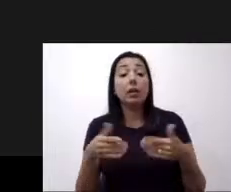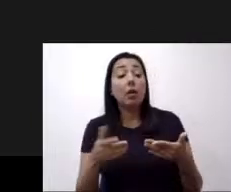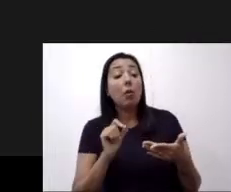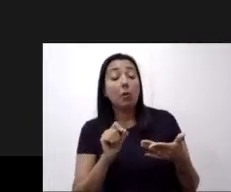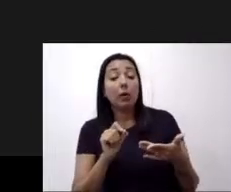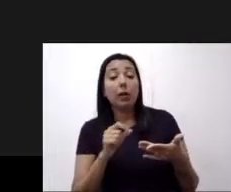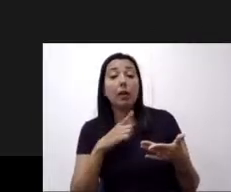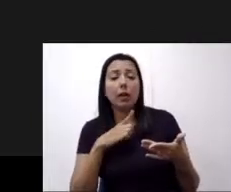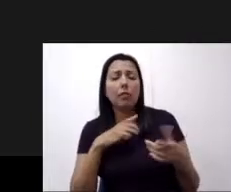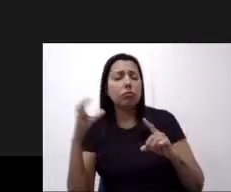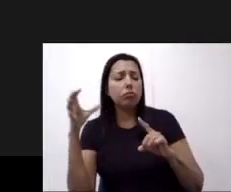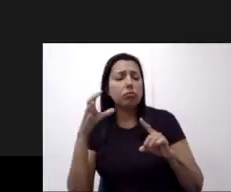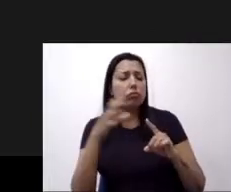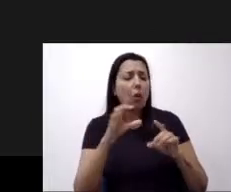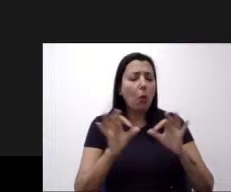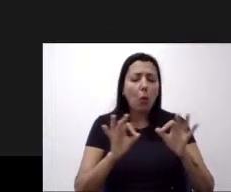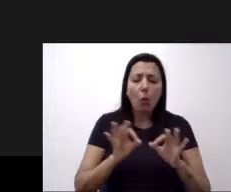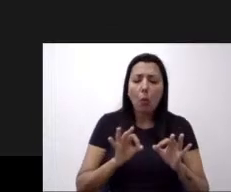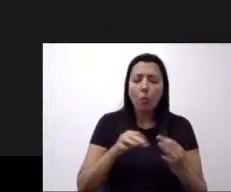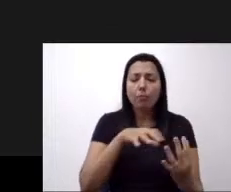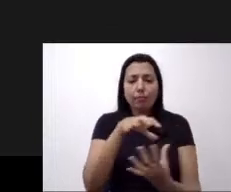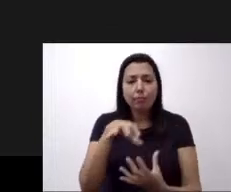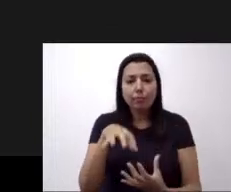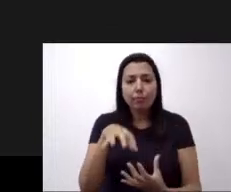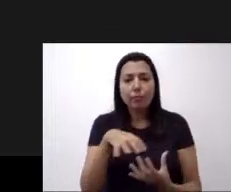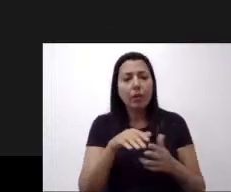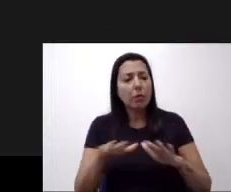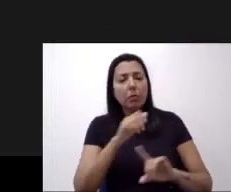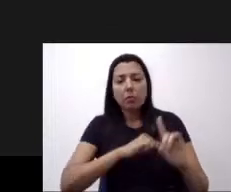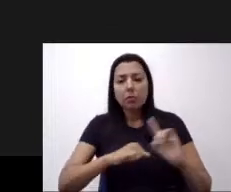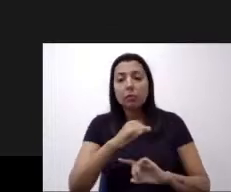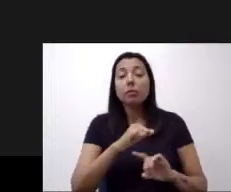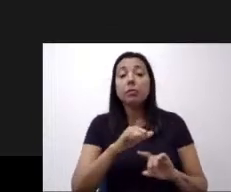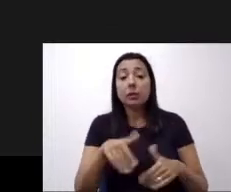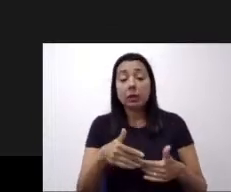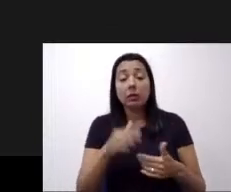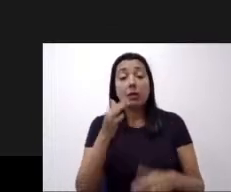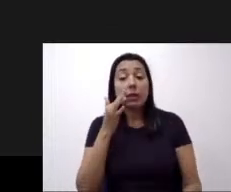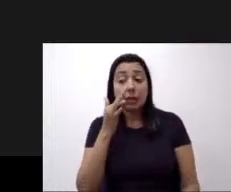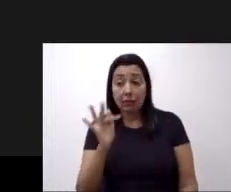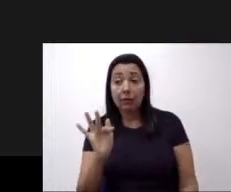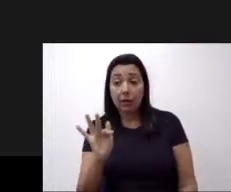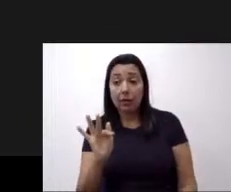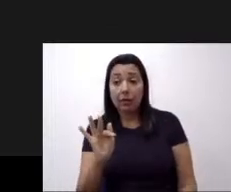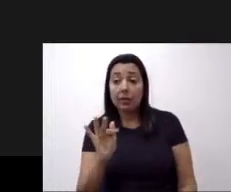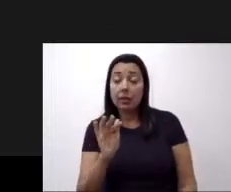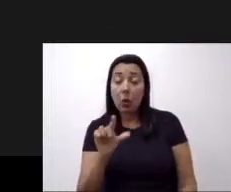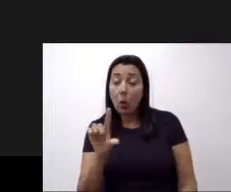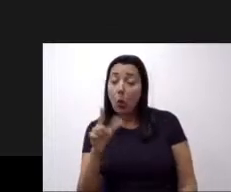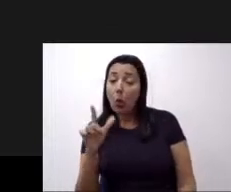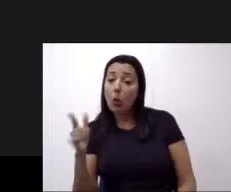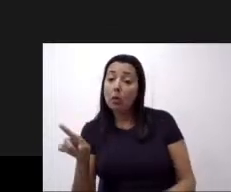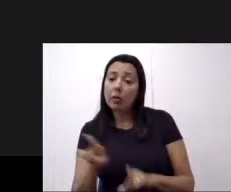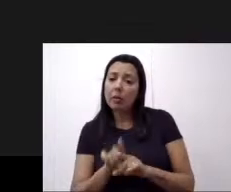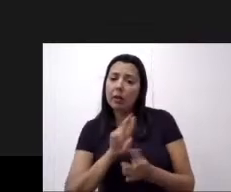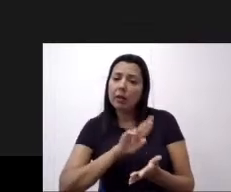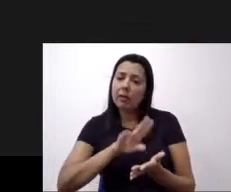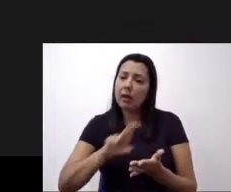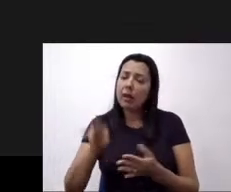and of social movements, France, like other European states, promoted more and more equality